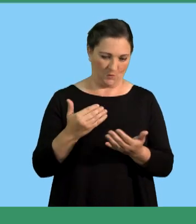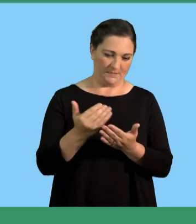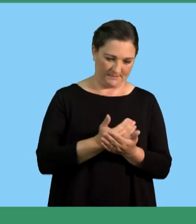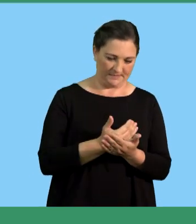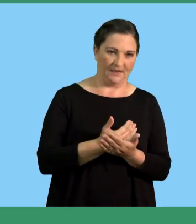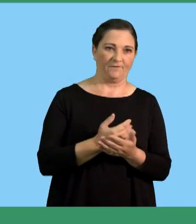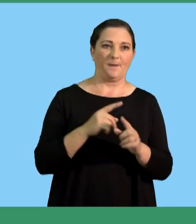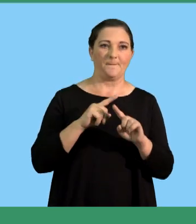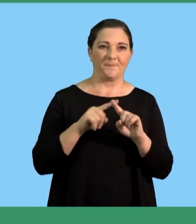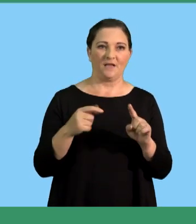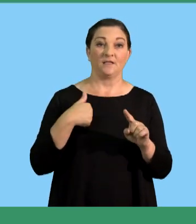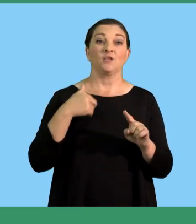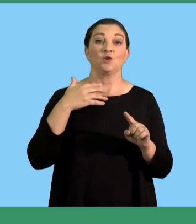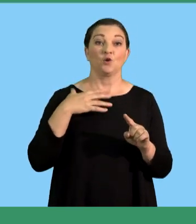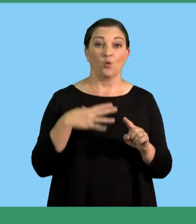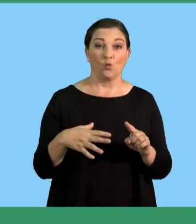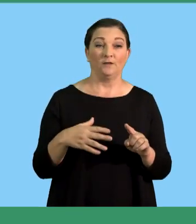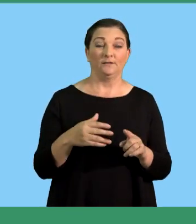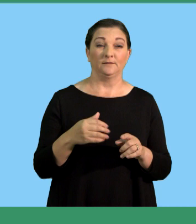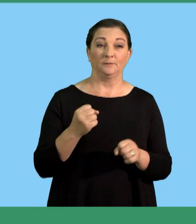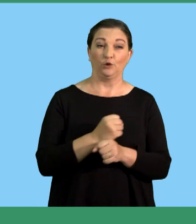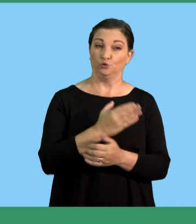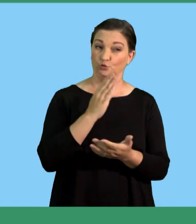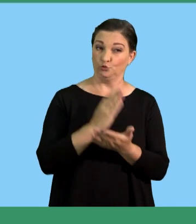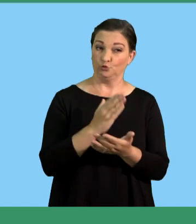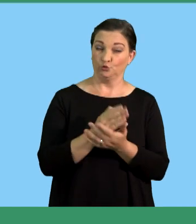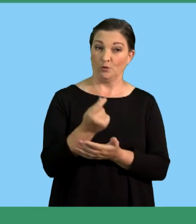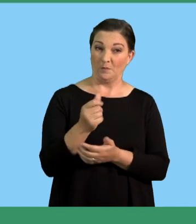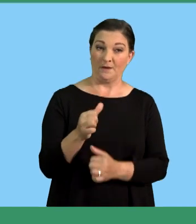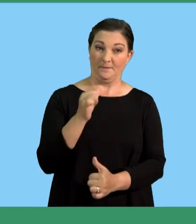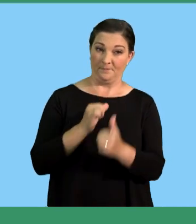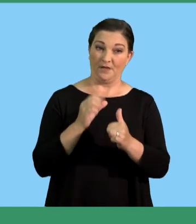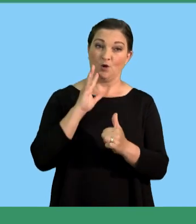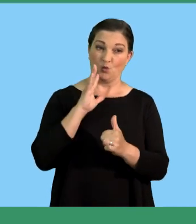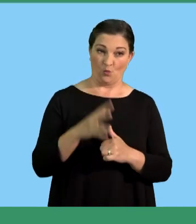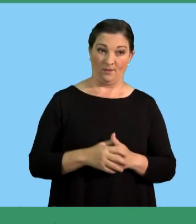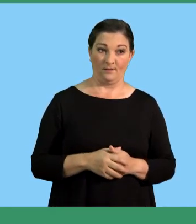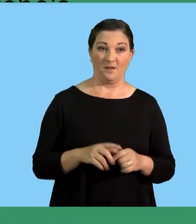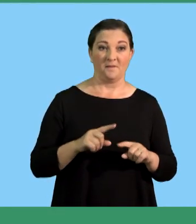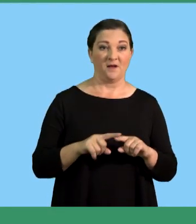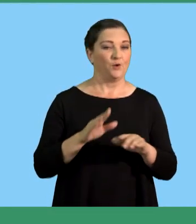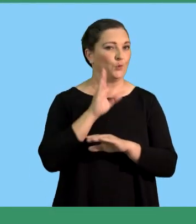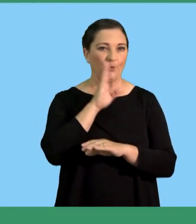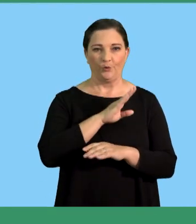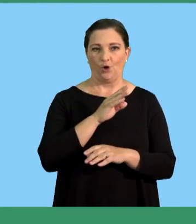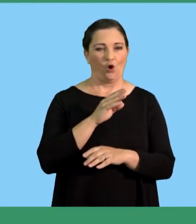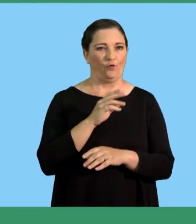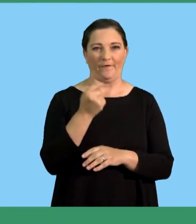returns where no charges, fees, or commissions are payable. Now, let us look into the question